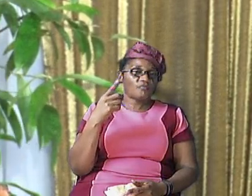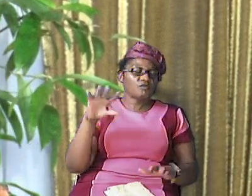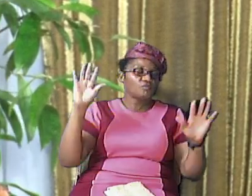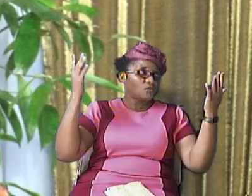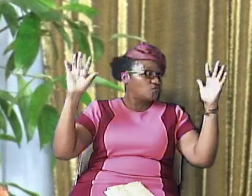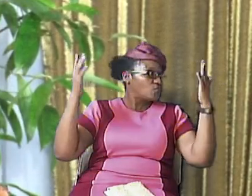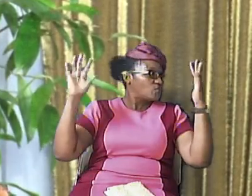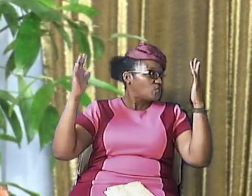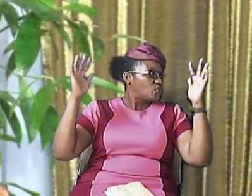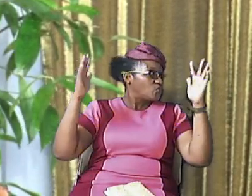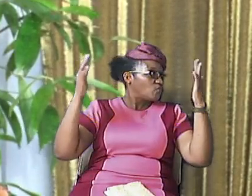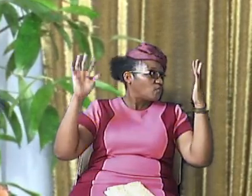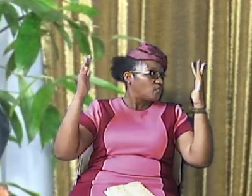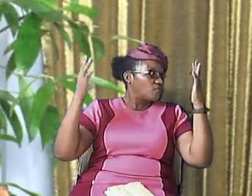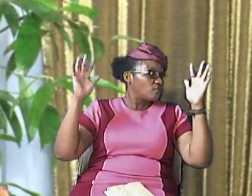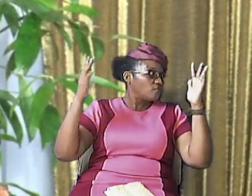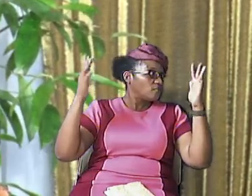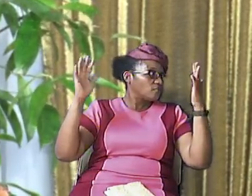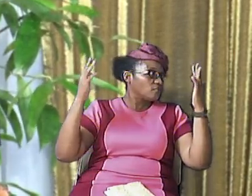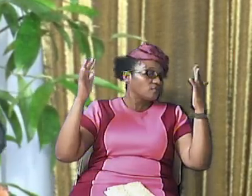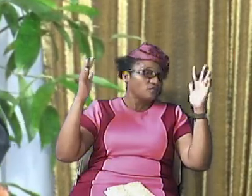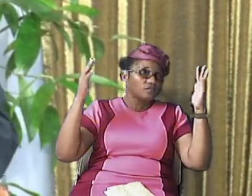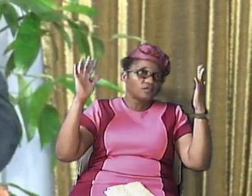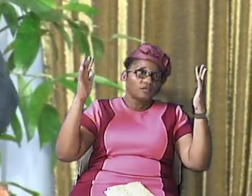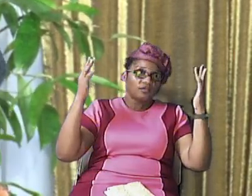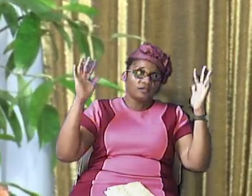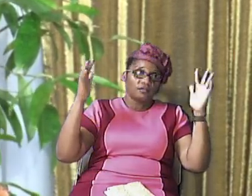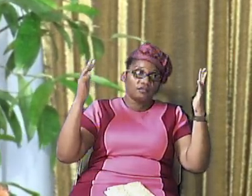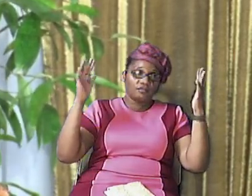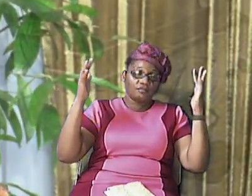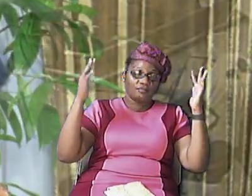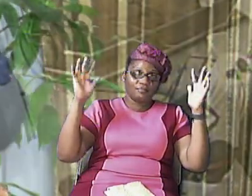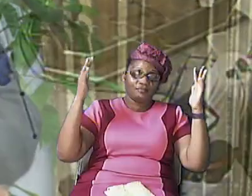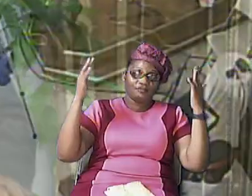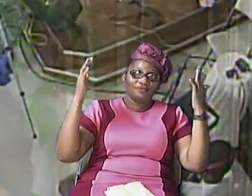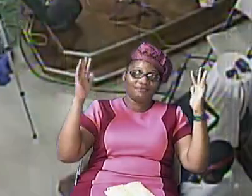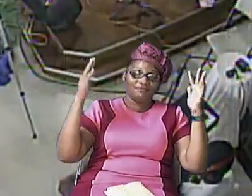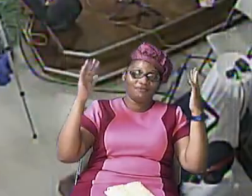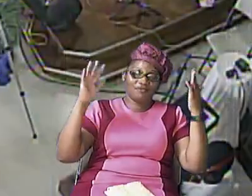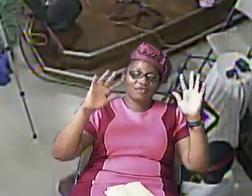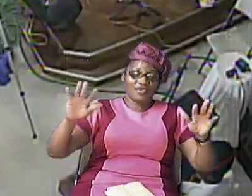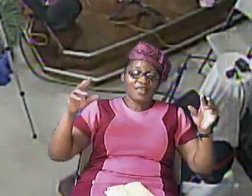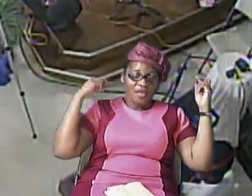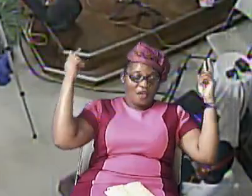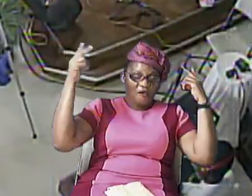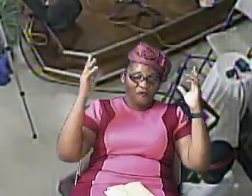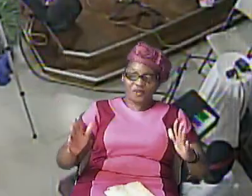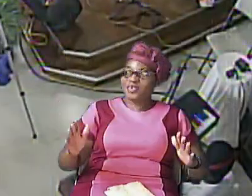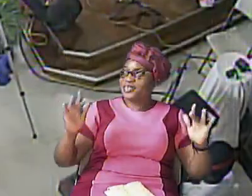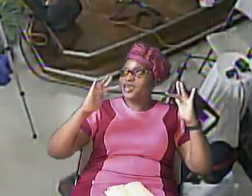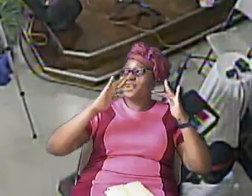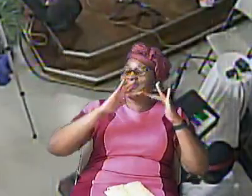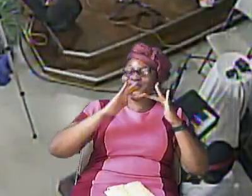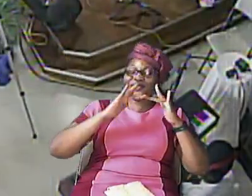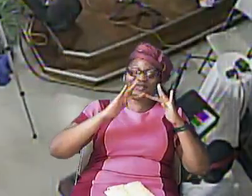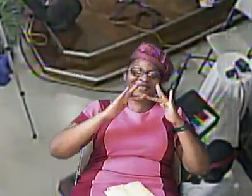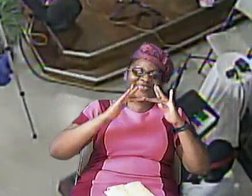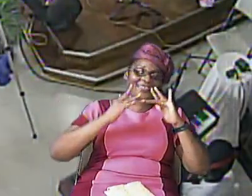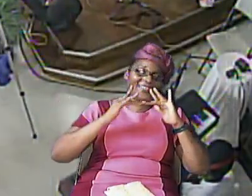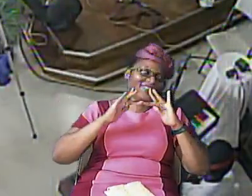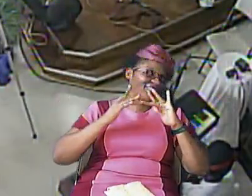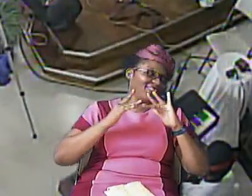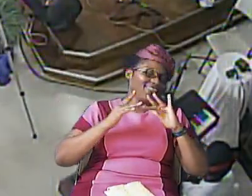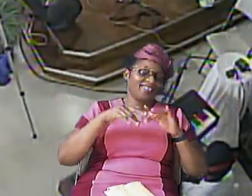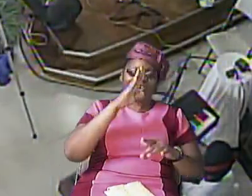hands together for the family online, the visitors online. We say God richly bless